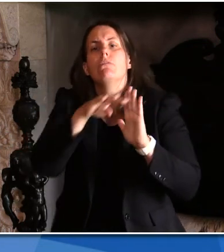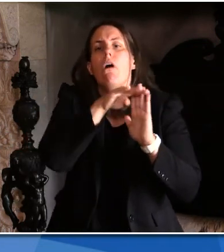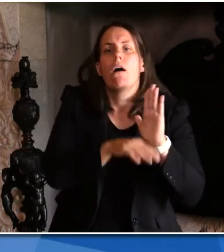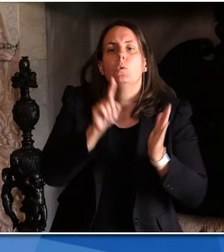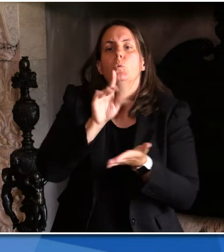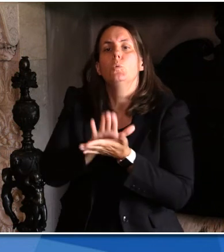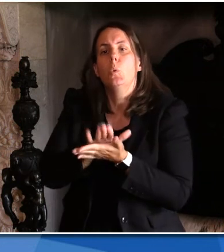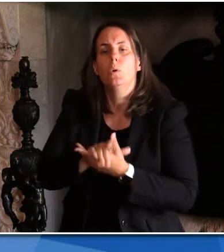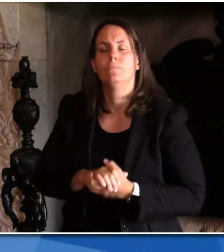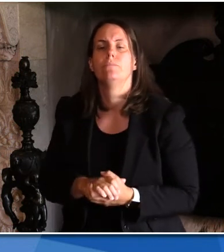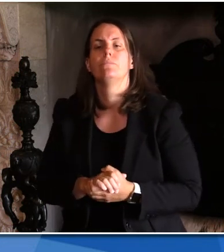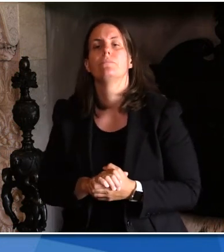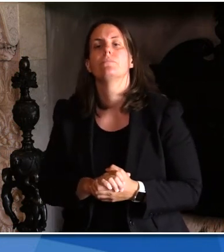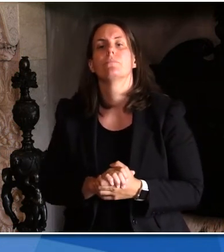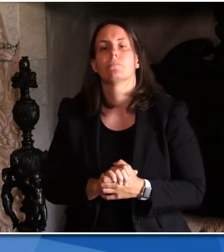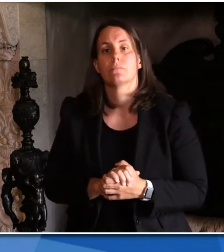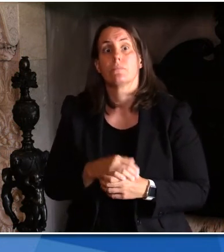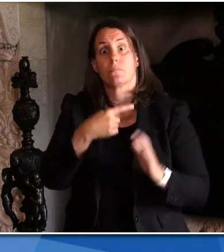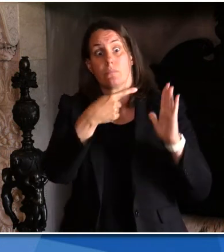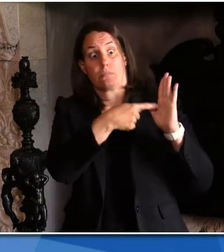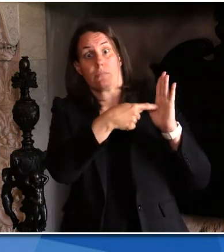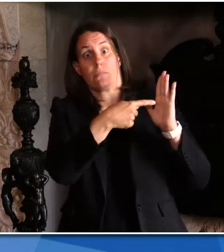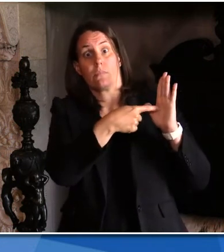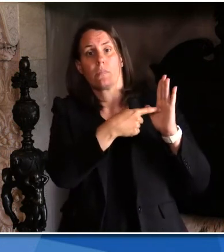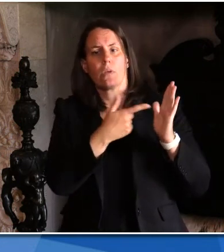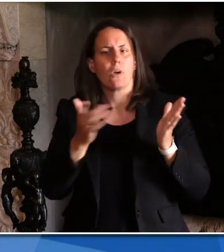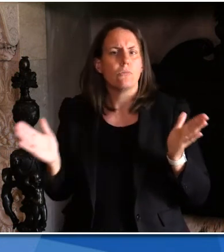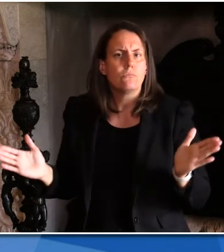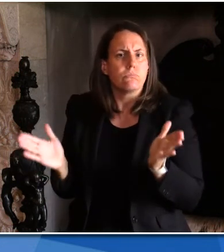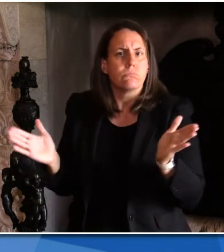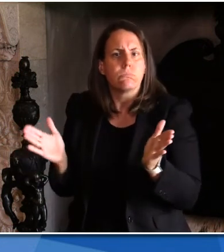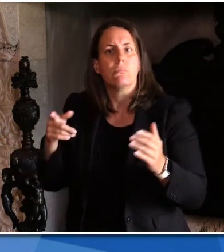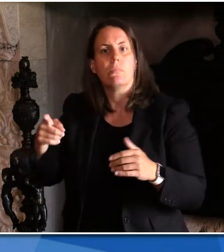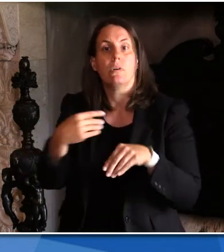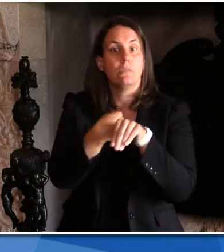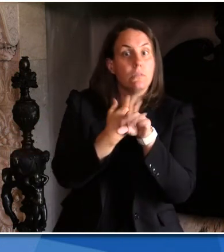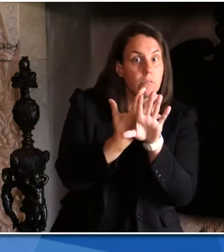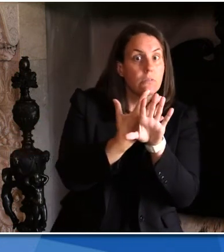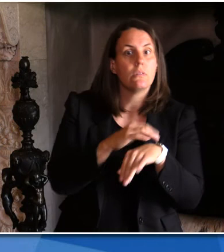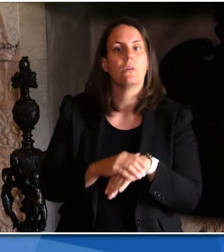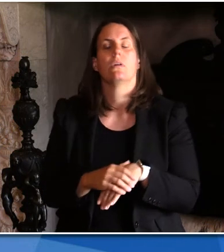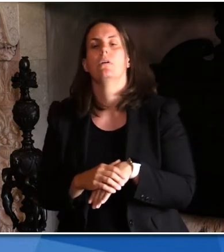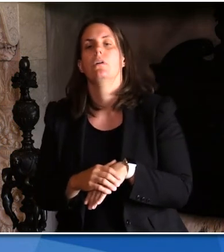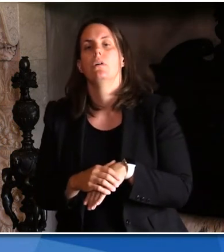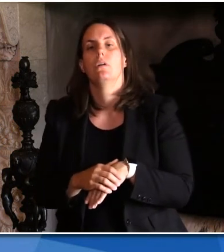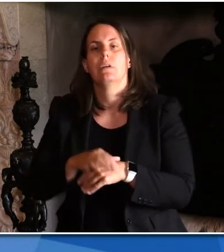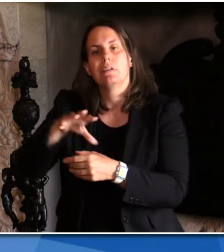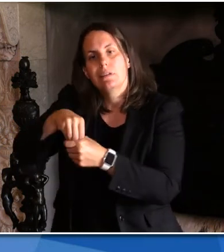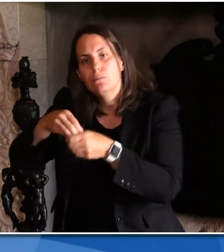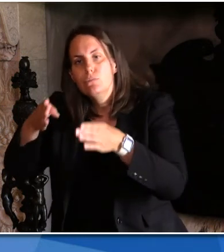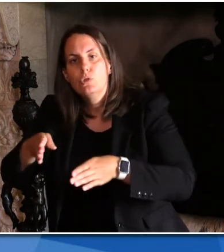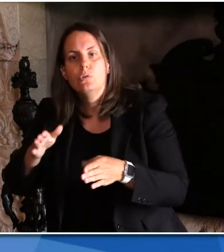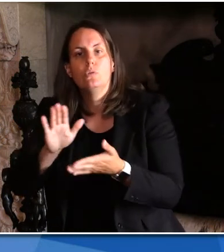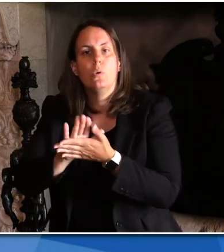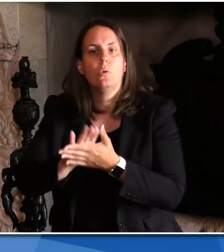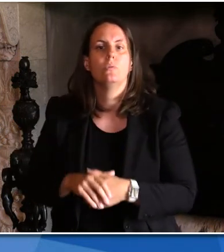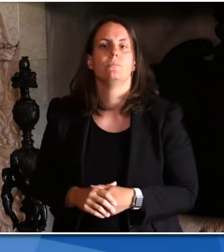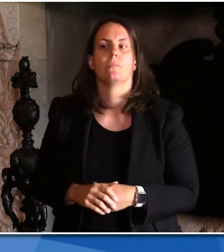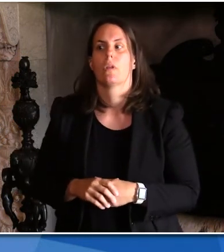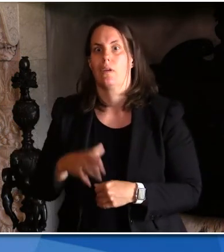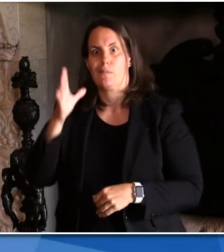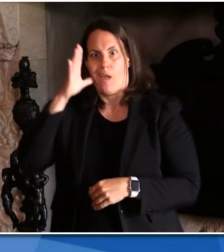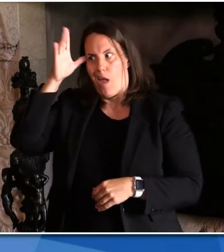with cost of childcare, and they're already facing a financial burden, how to balance work and homeschooling, or even kind